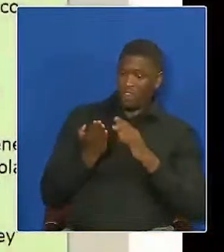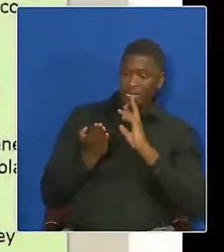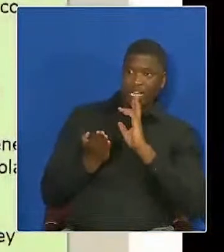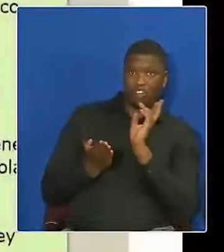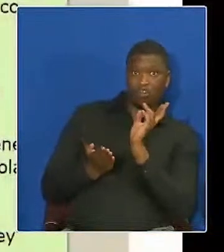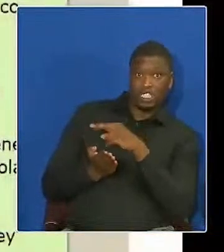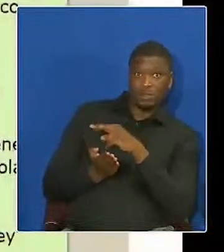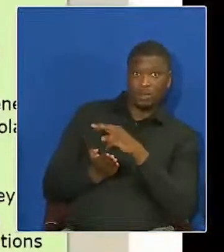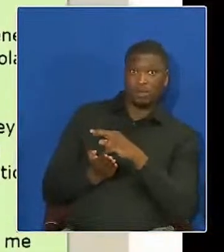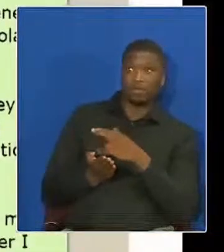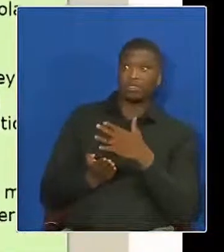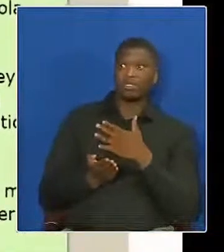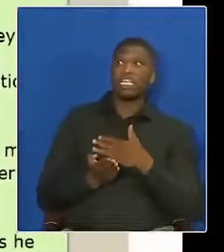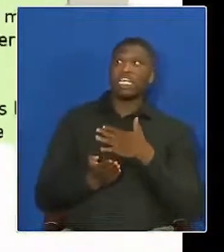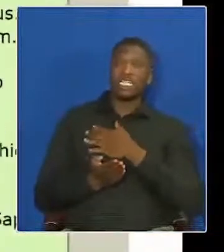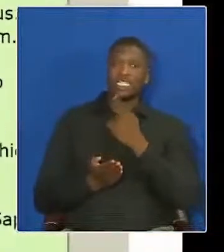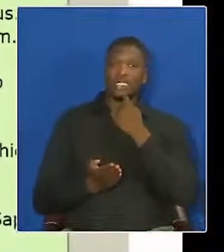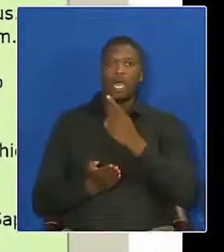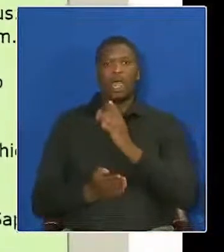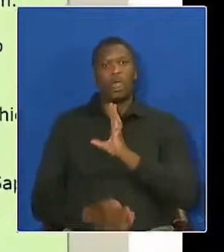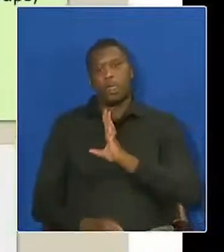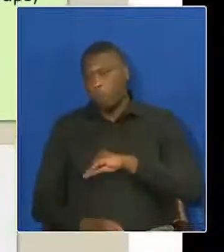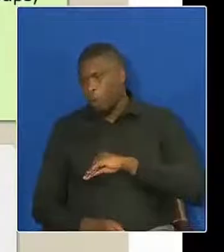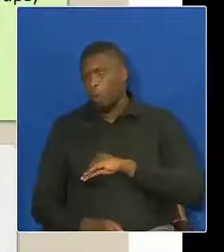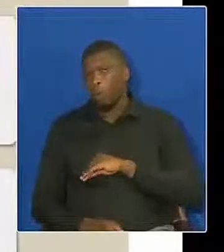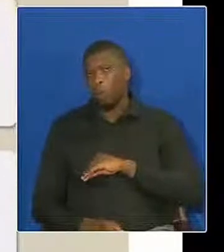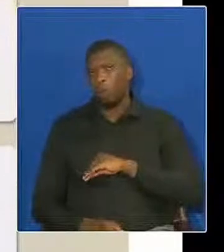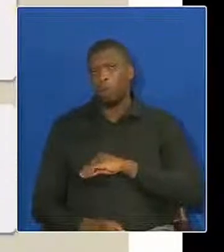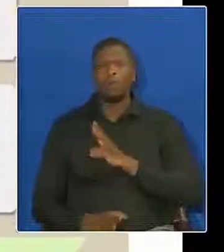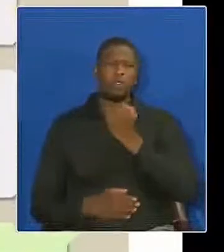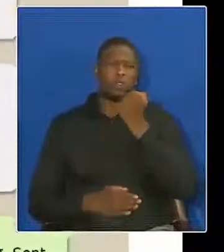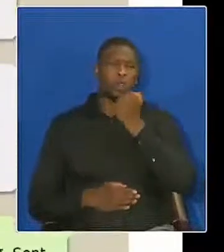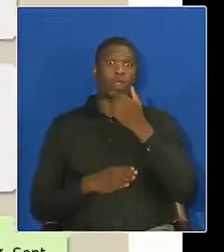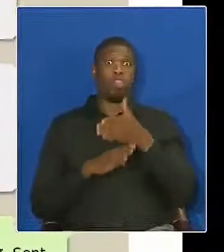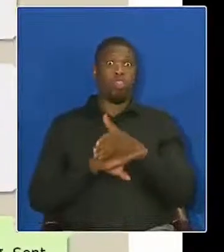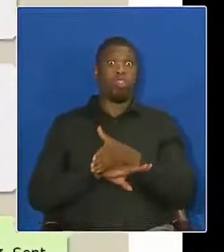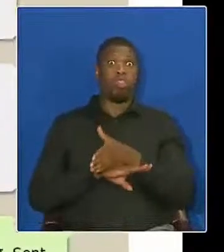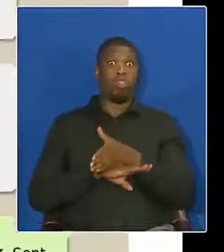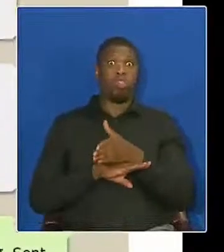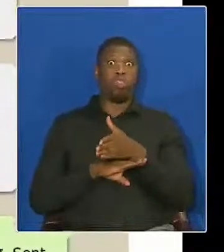is disappointed. Sorry, General.